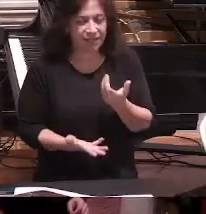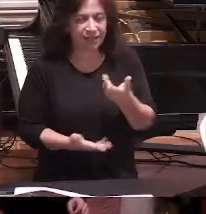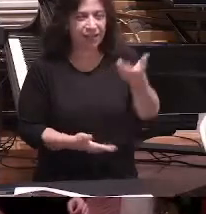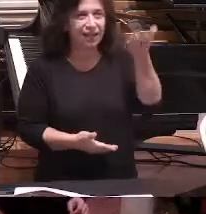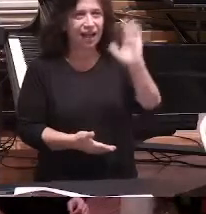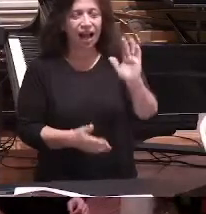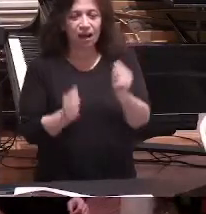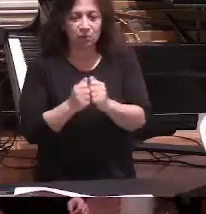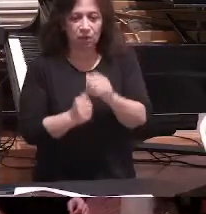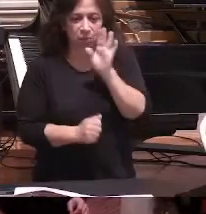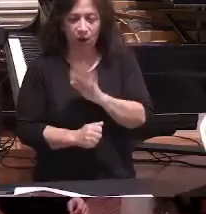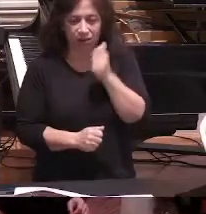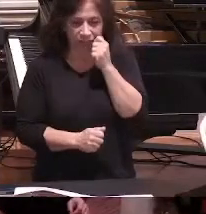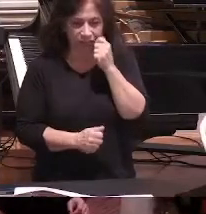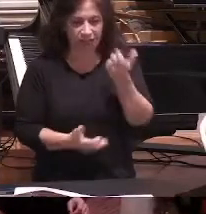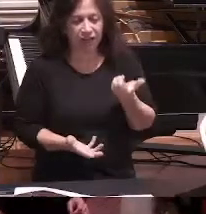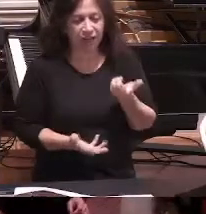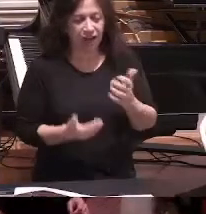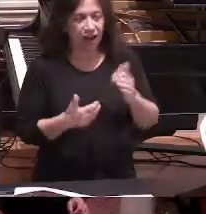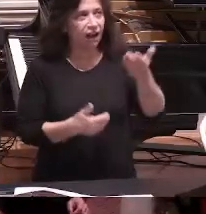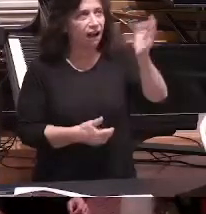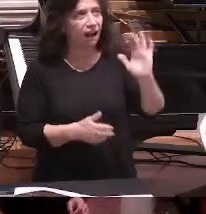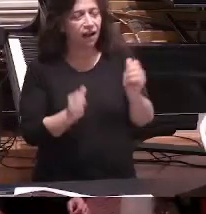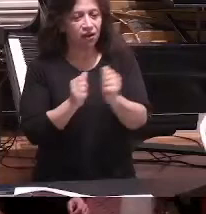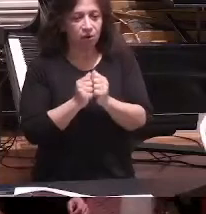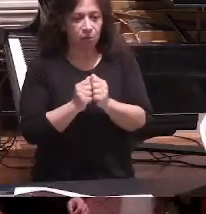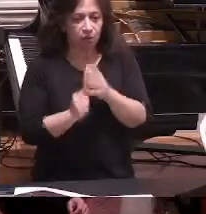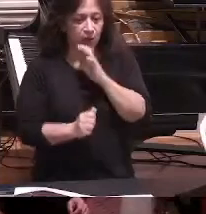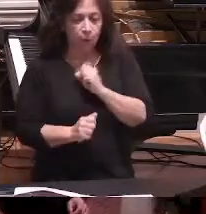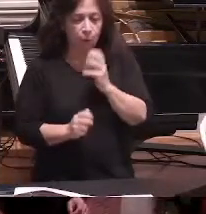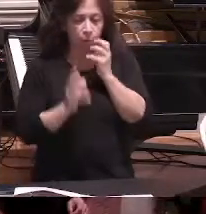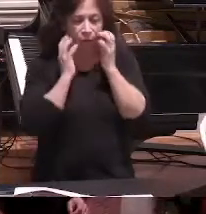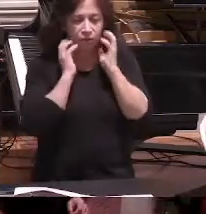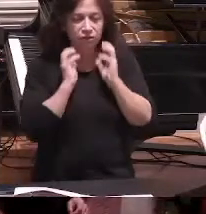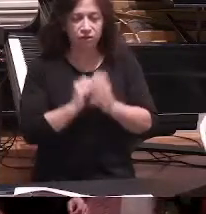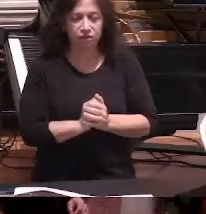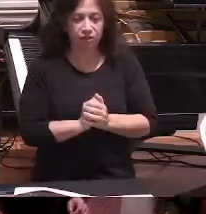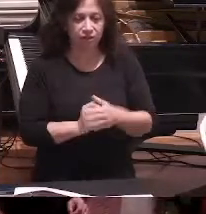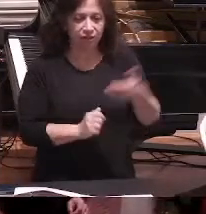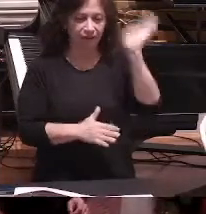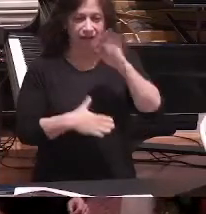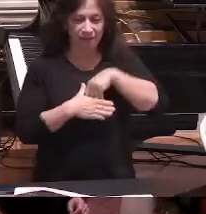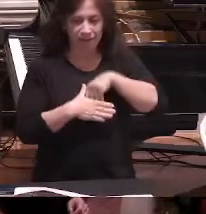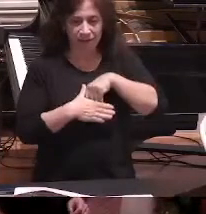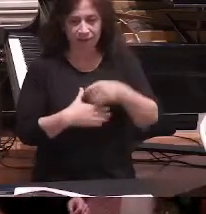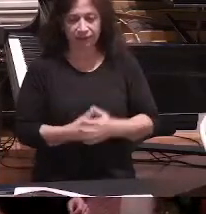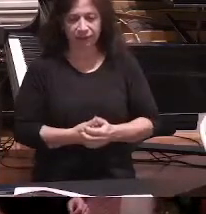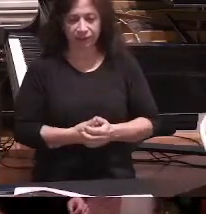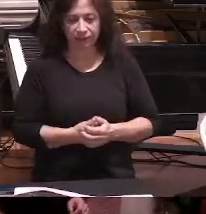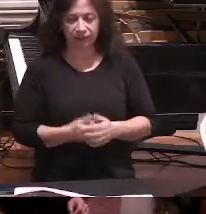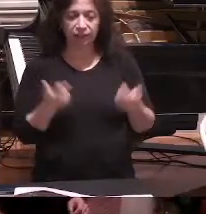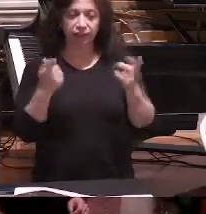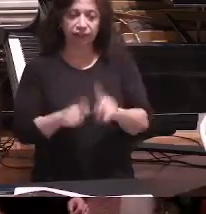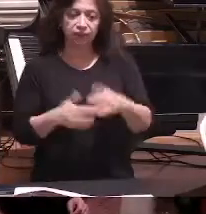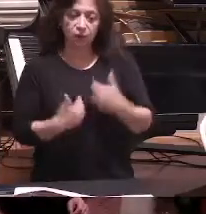God with brown skin, God with wrinkles, God within? So